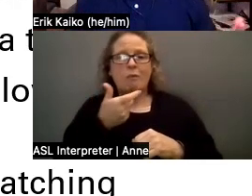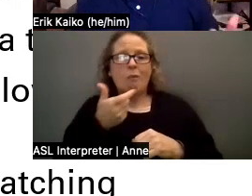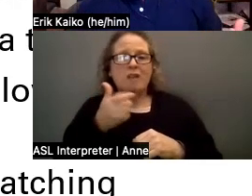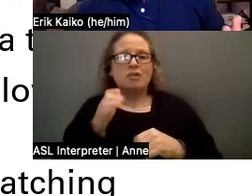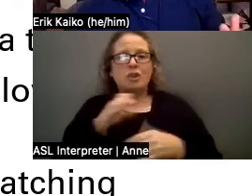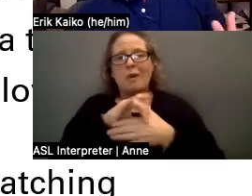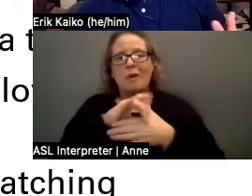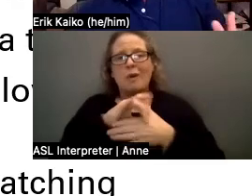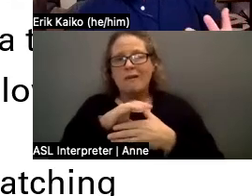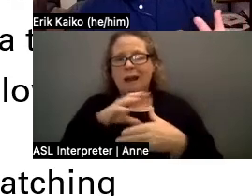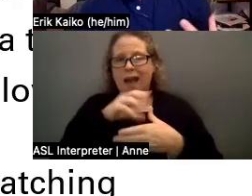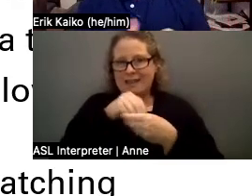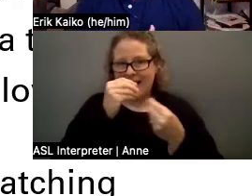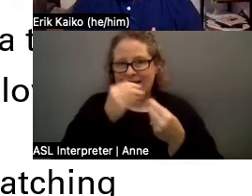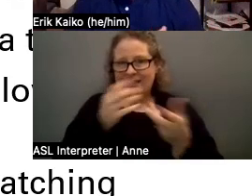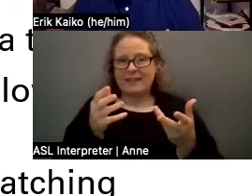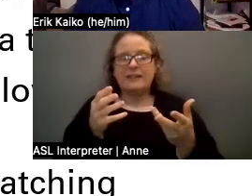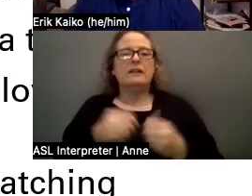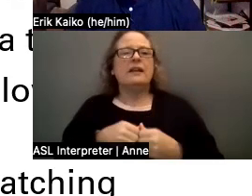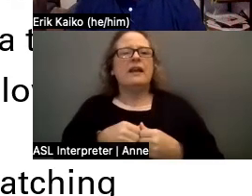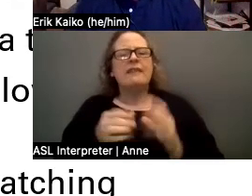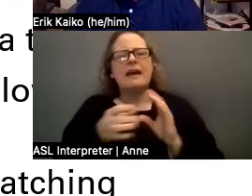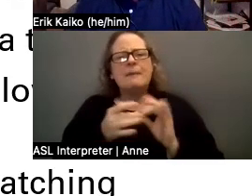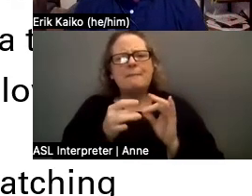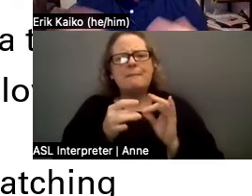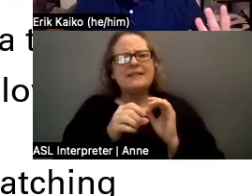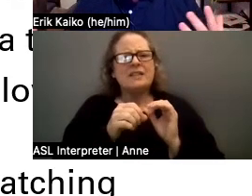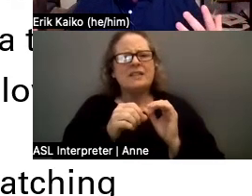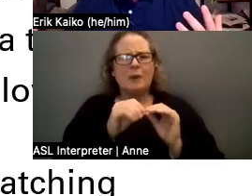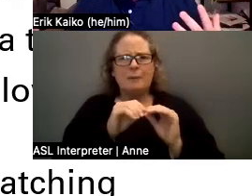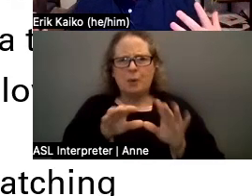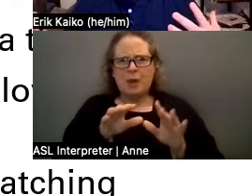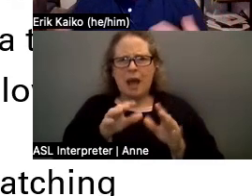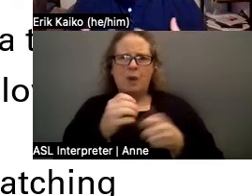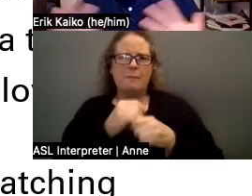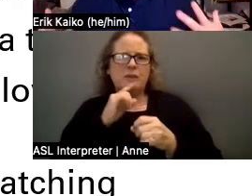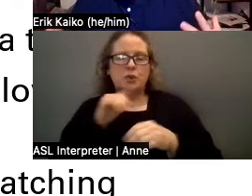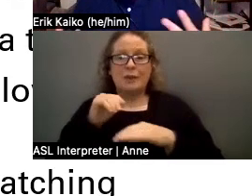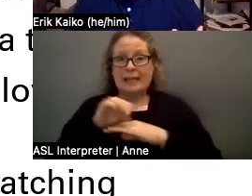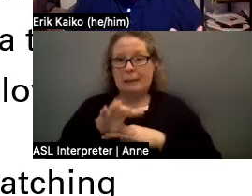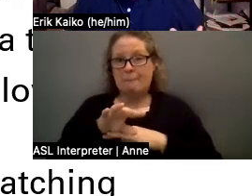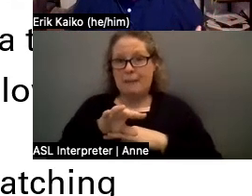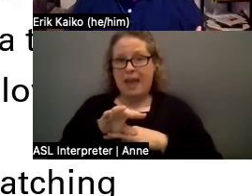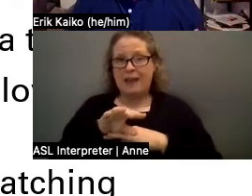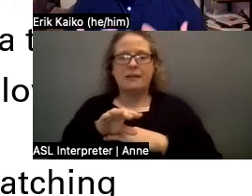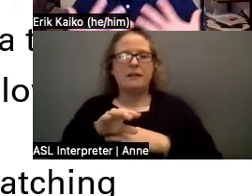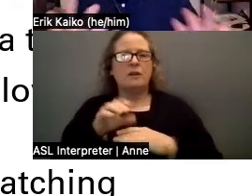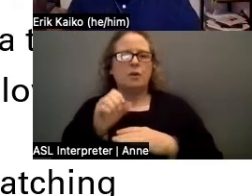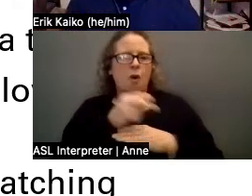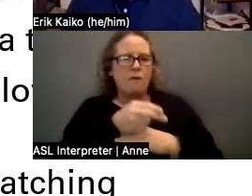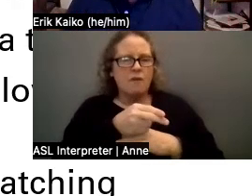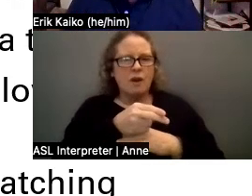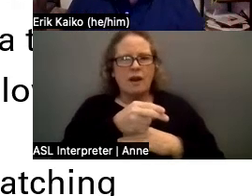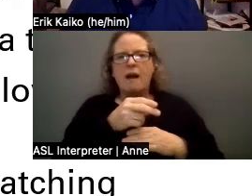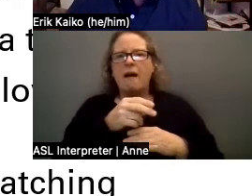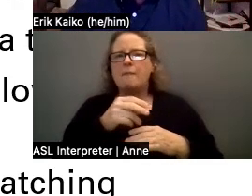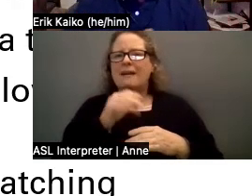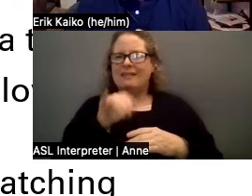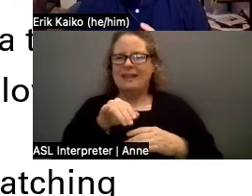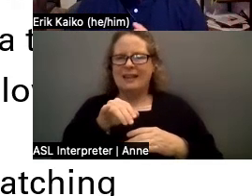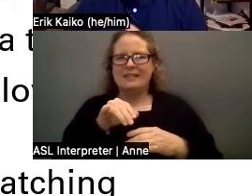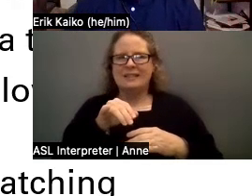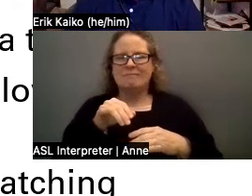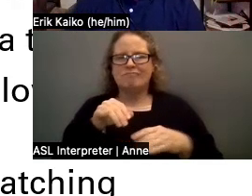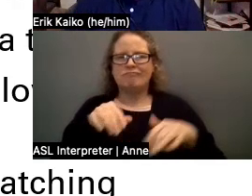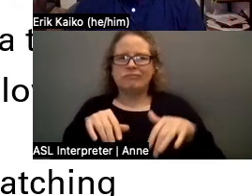that we want to put out there, we want to make sure it has enough impact that we overcome the inertia that is so easy to ourselves